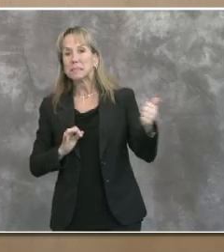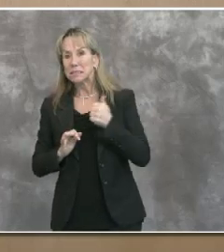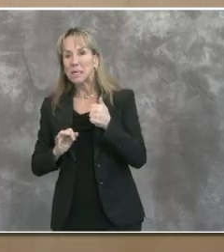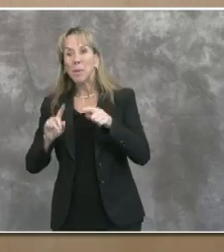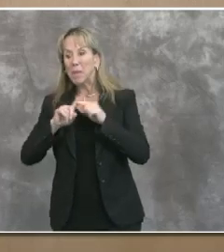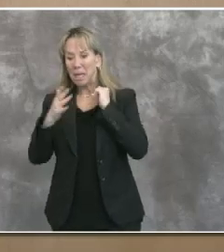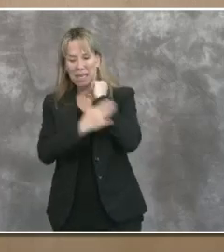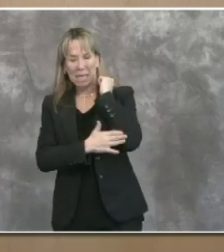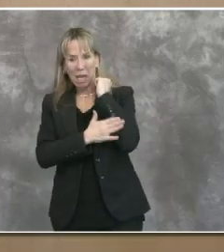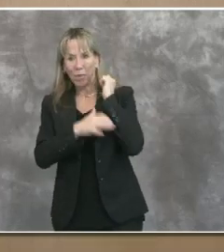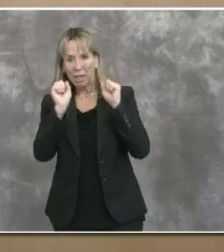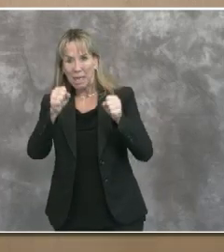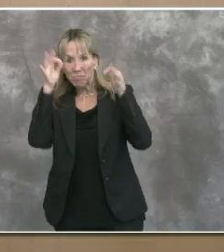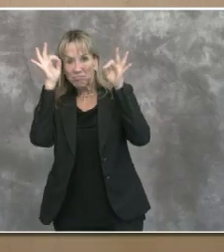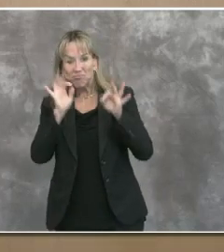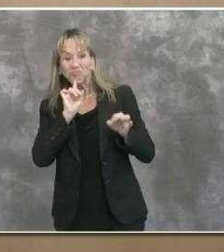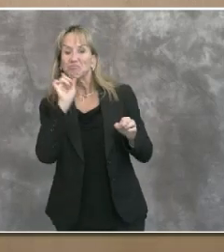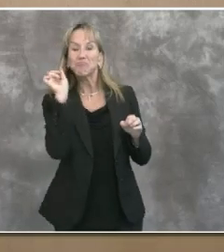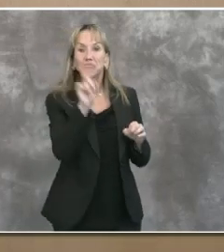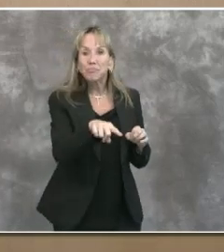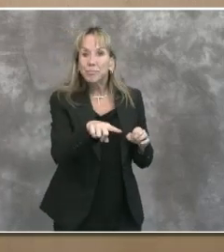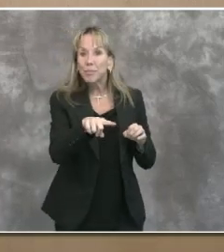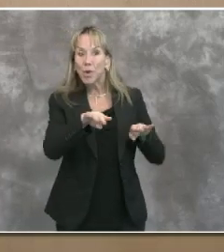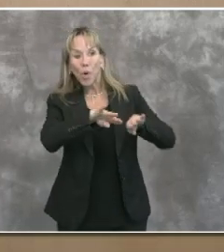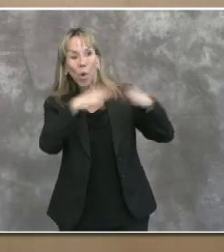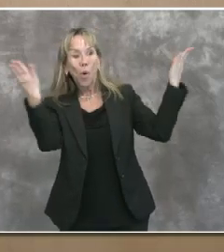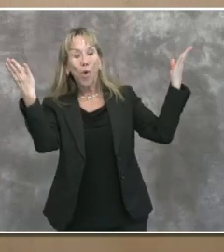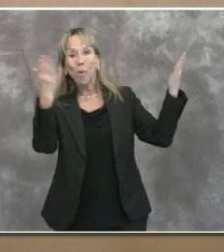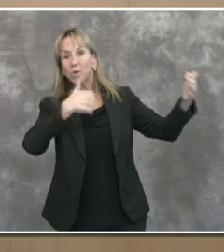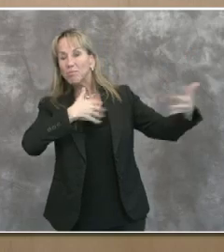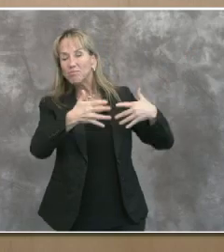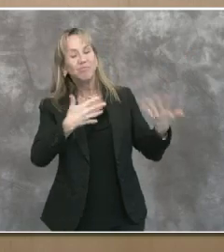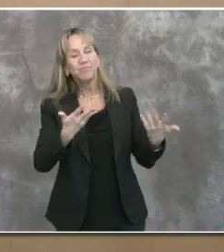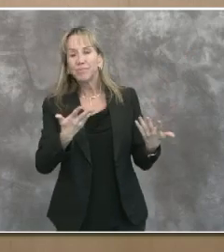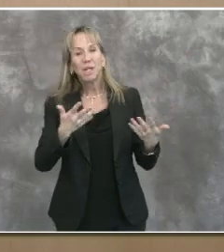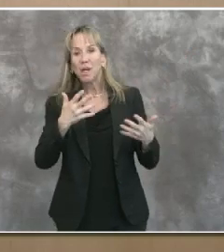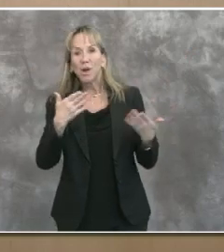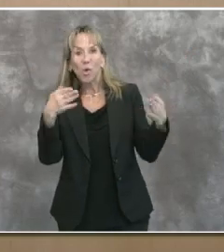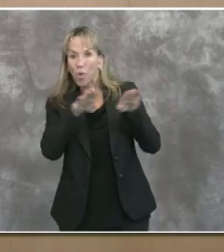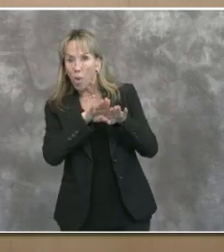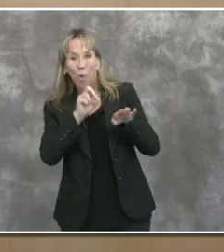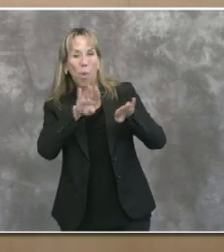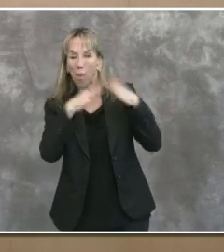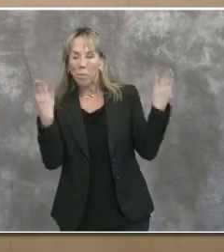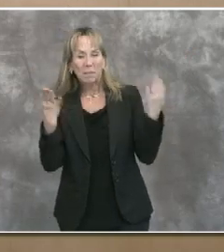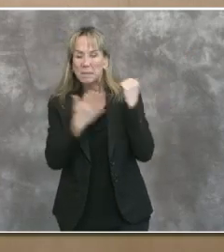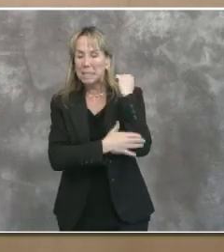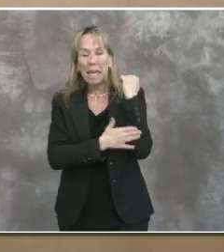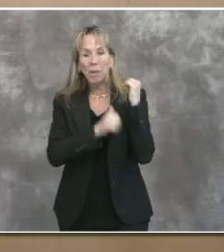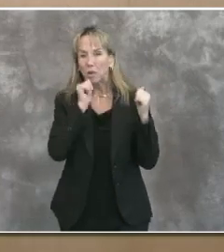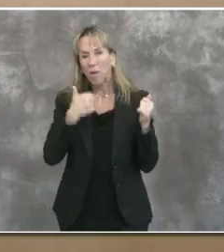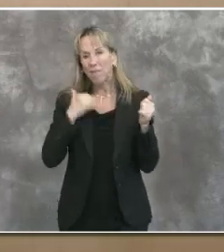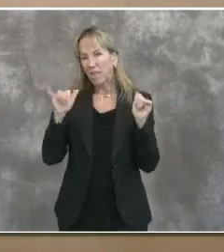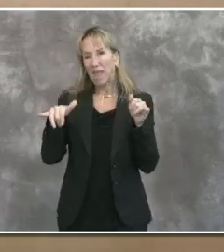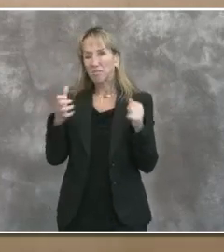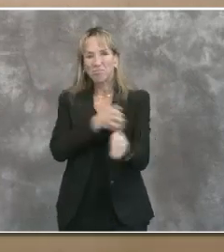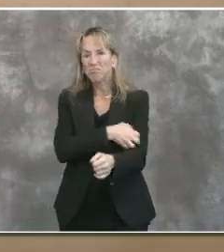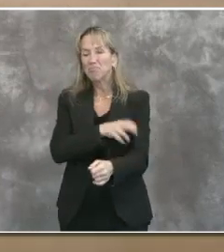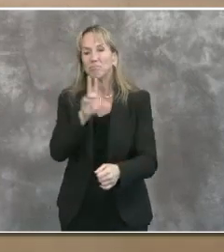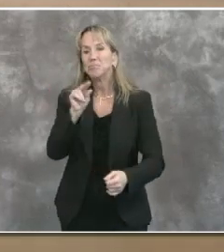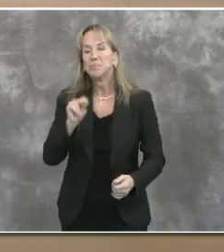have the authority to open up or close the border. Thank you. Thank you, Dr.